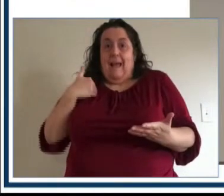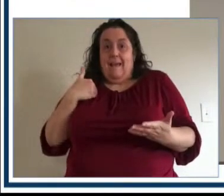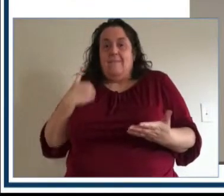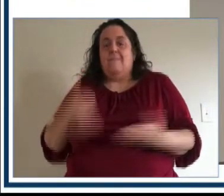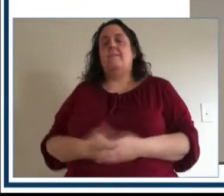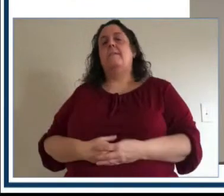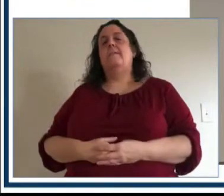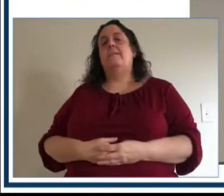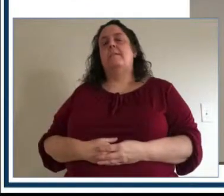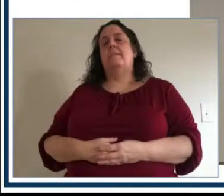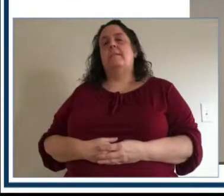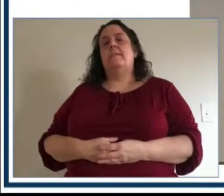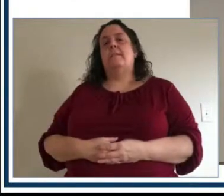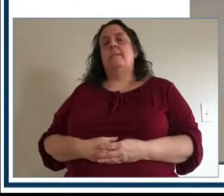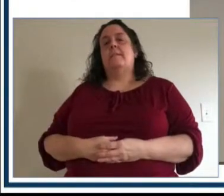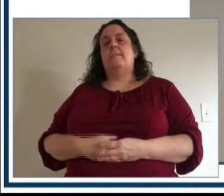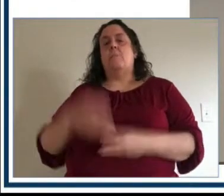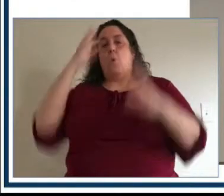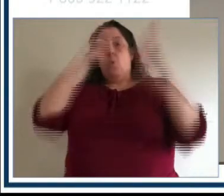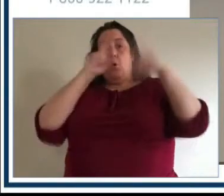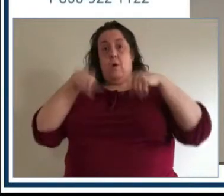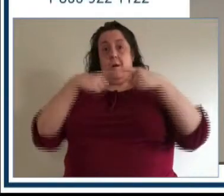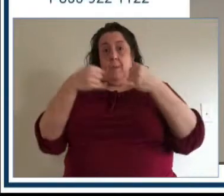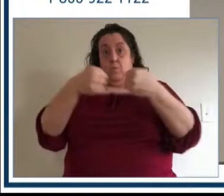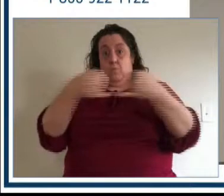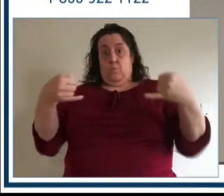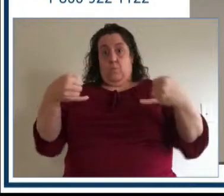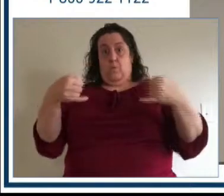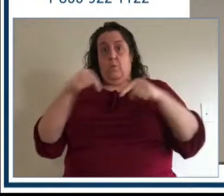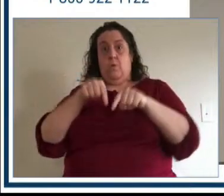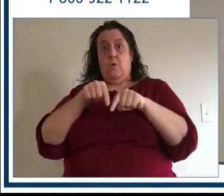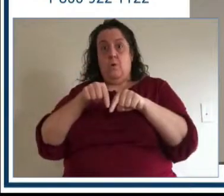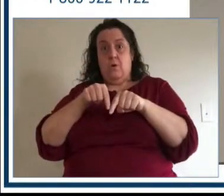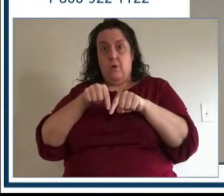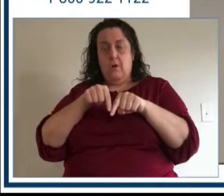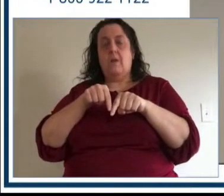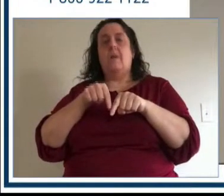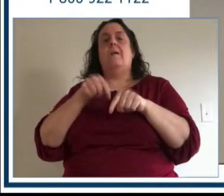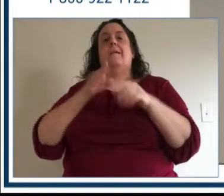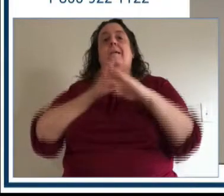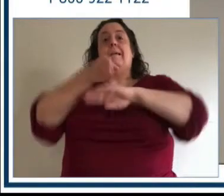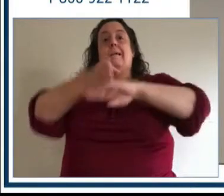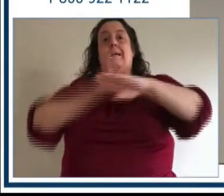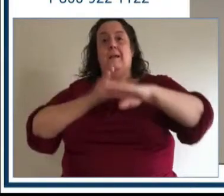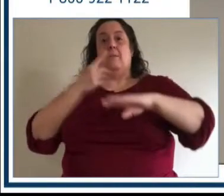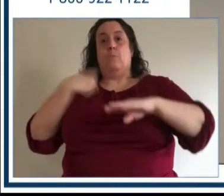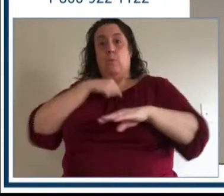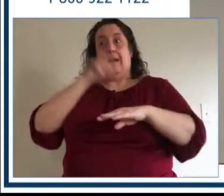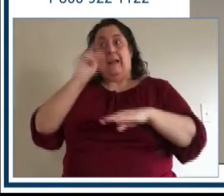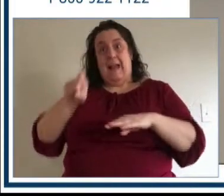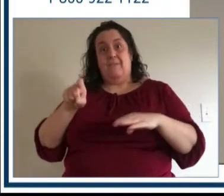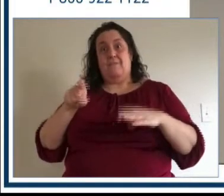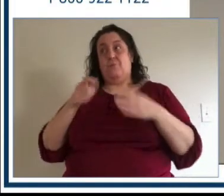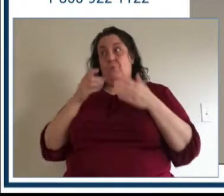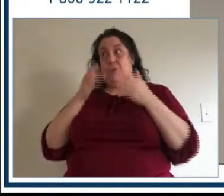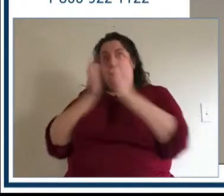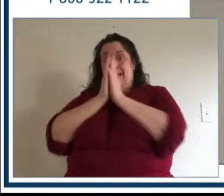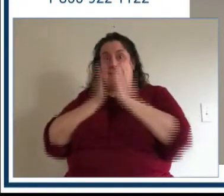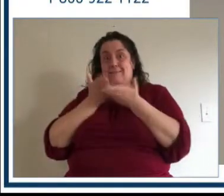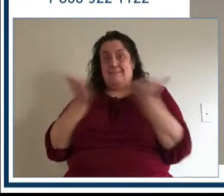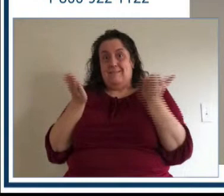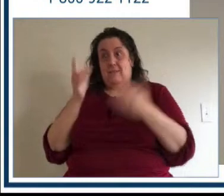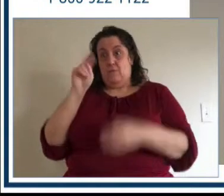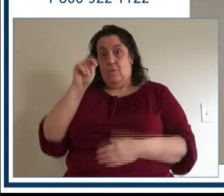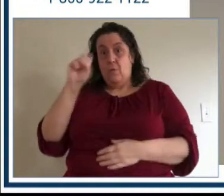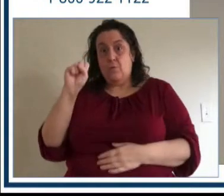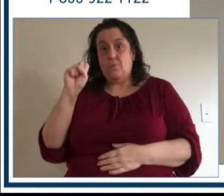about border restrictions, we have to appeal to Nova Scotians and across the country to Canadians. Again, as I said last week,